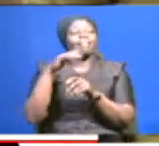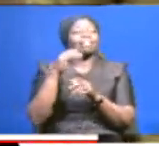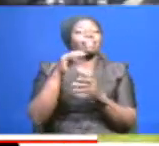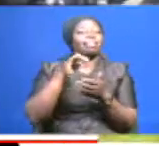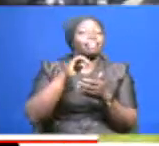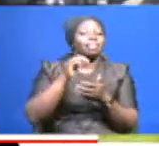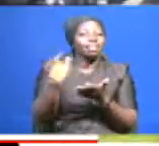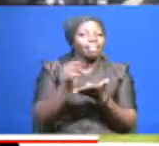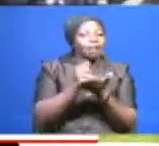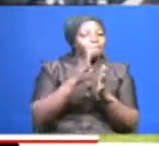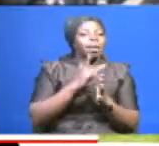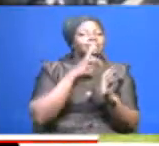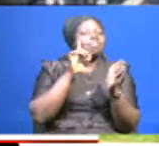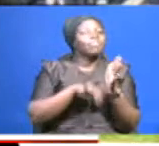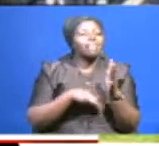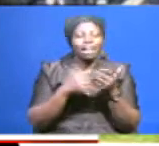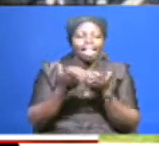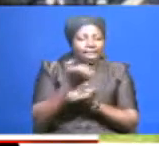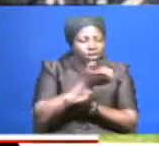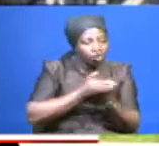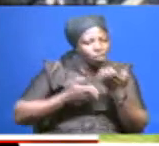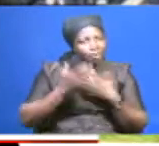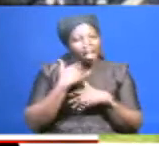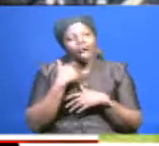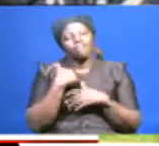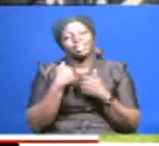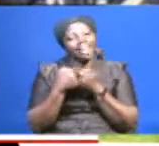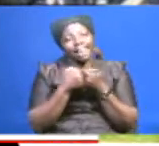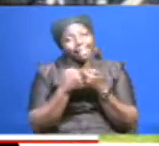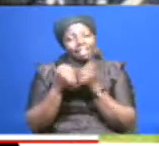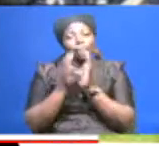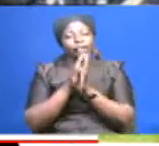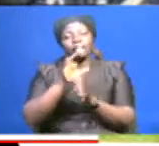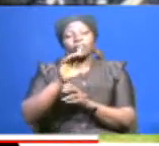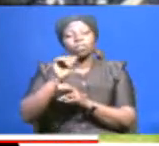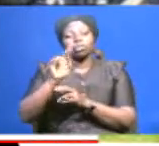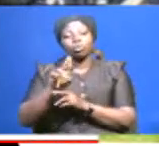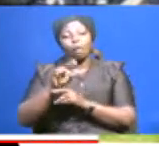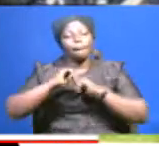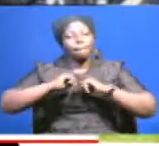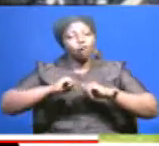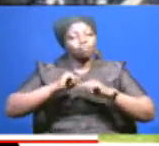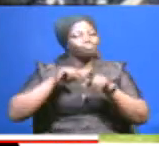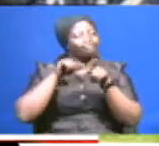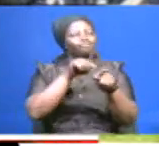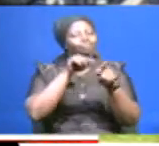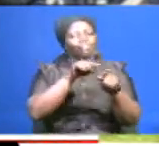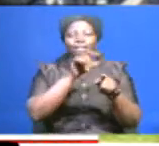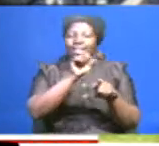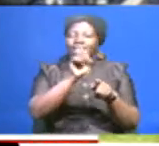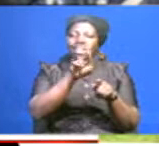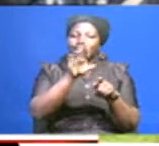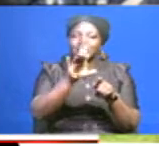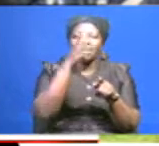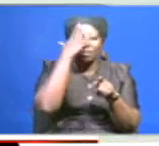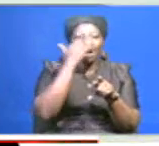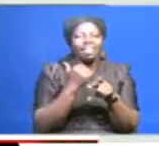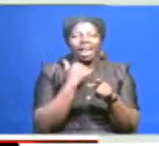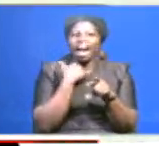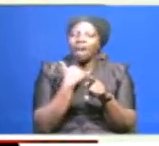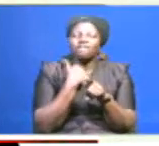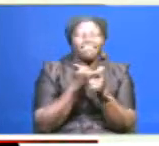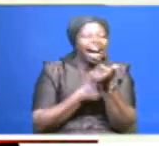economy was still battered, with KOTU boss Francis Atwoli accusing the Salary and Remuneration Commission of overstepping its